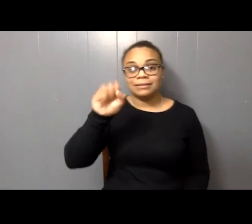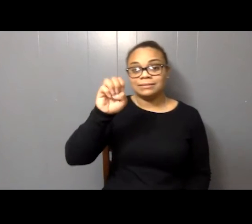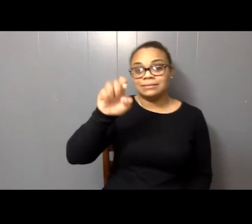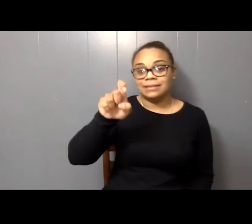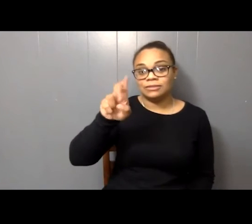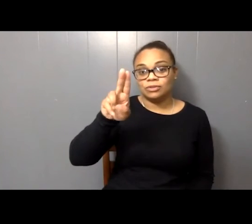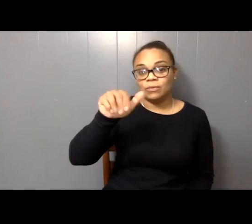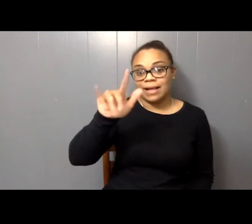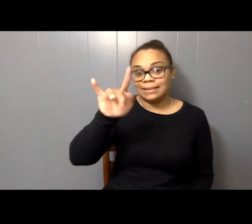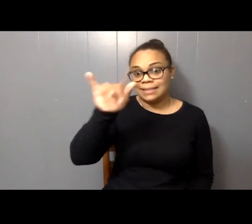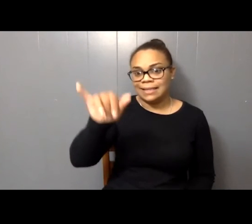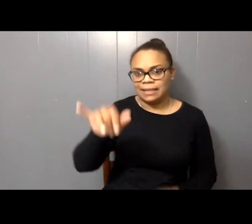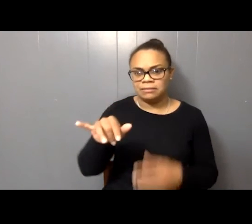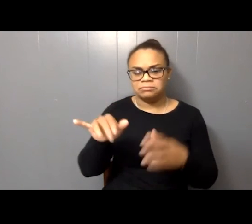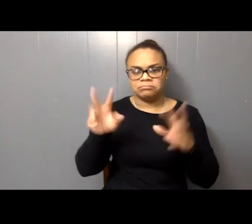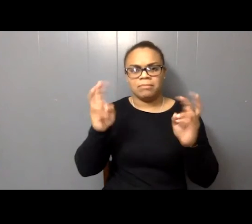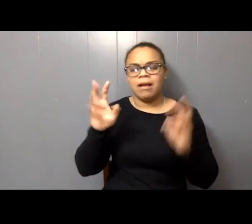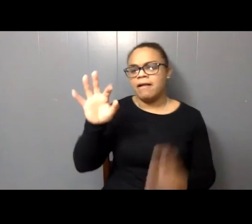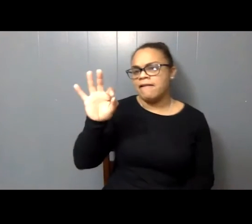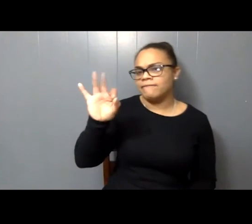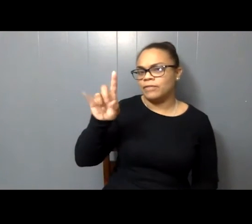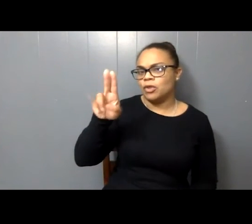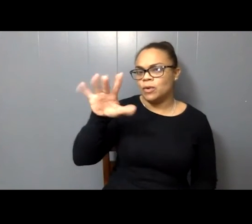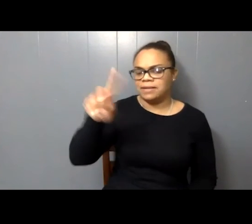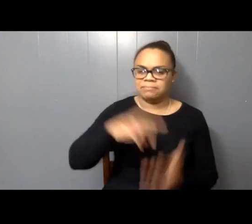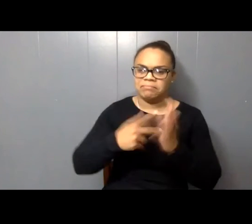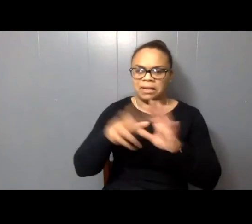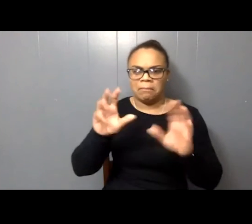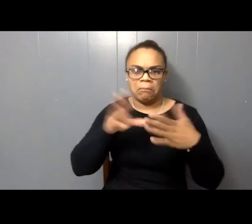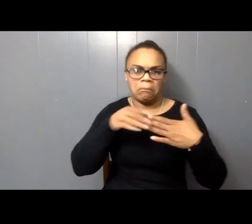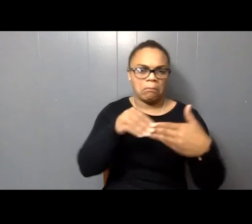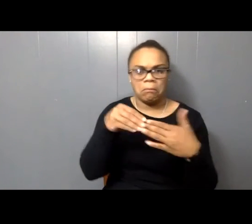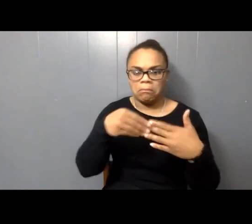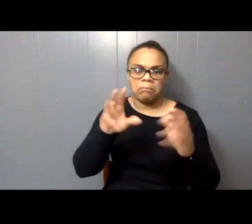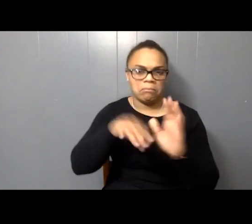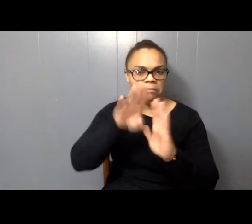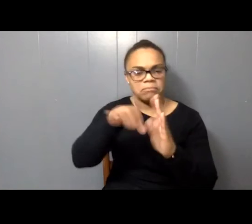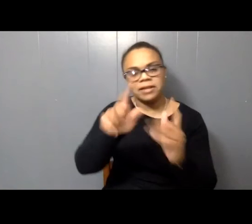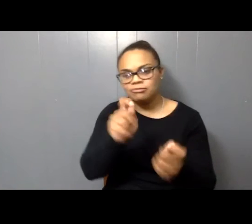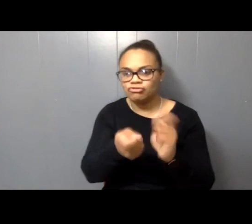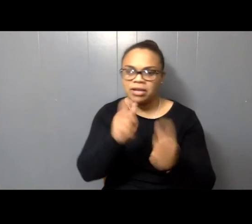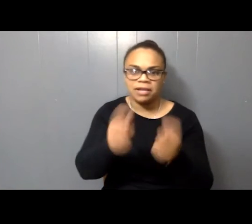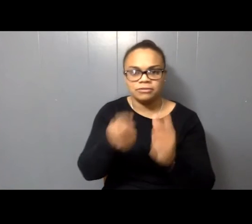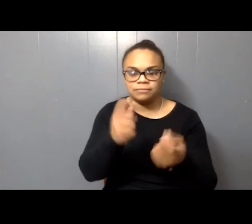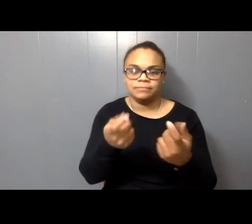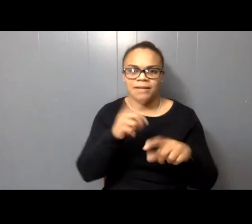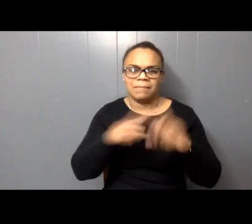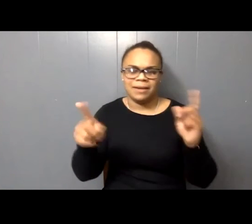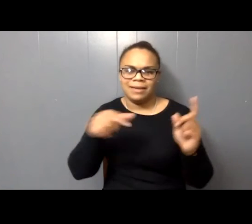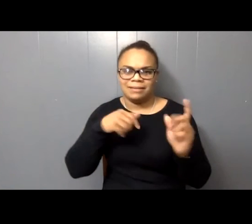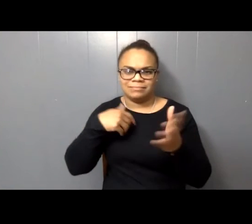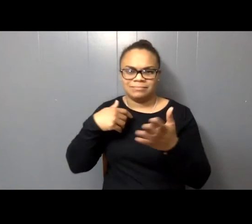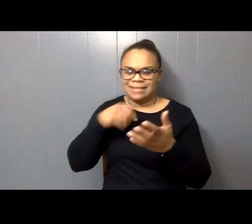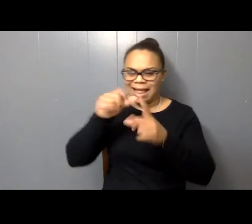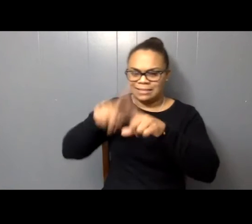based on other people. It changes based on yourself. And so I am confident that I am bisexual,